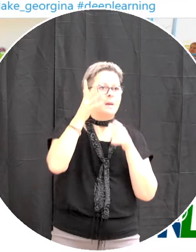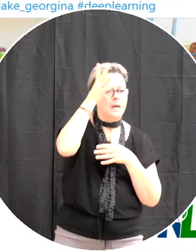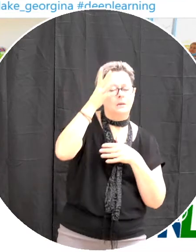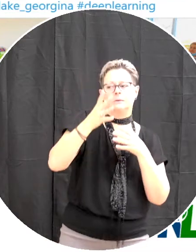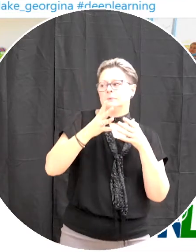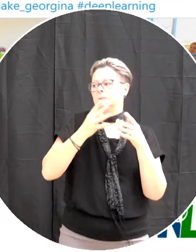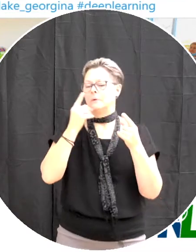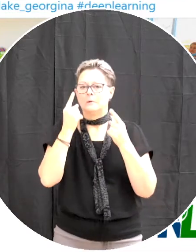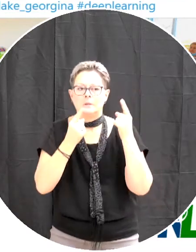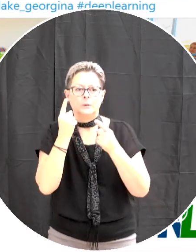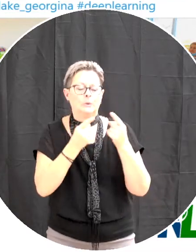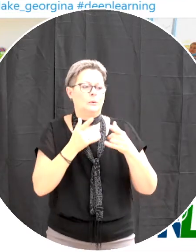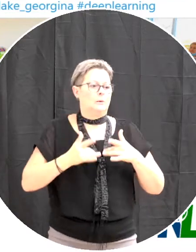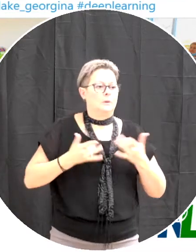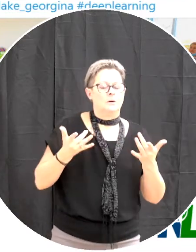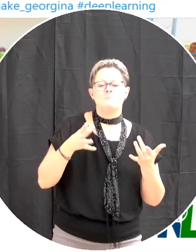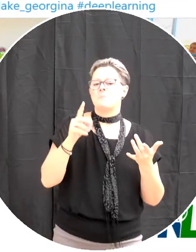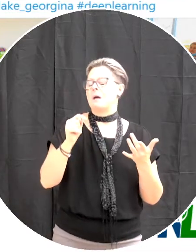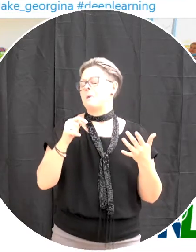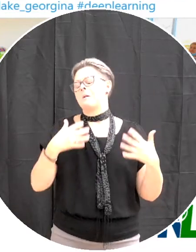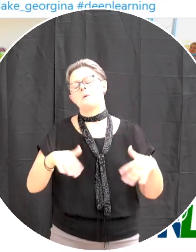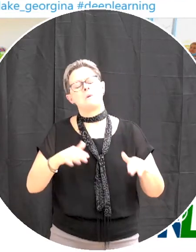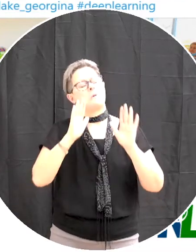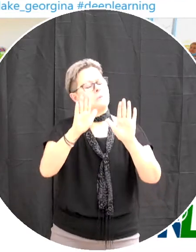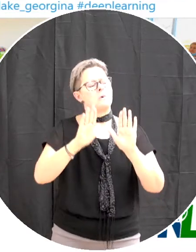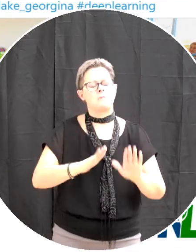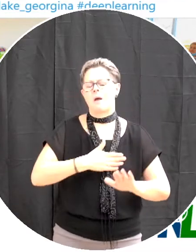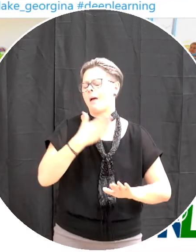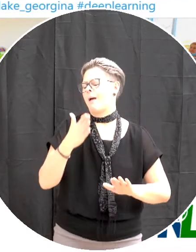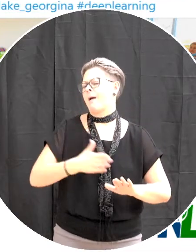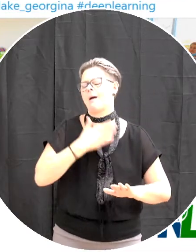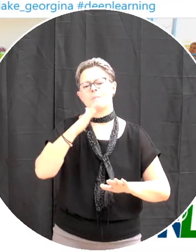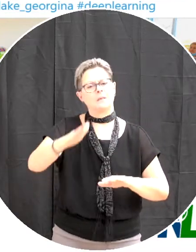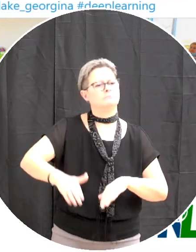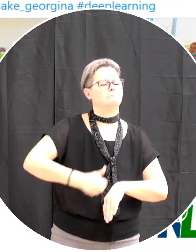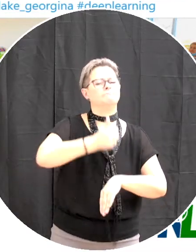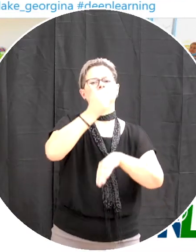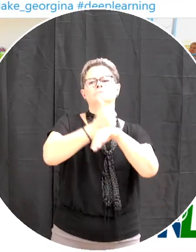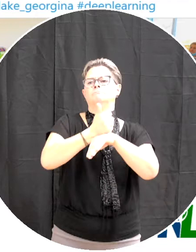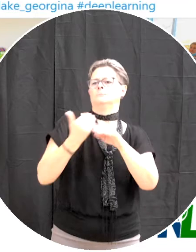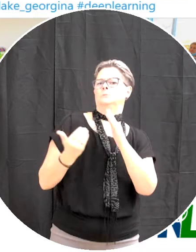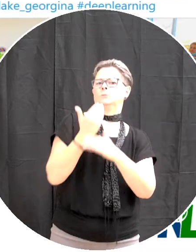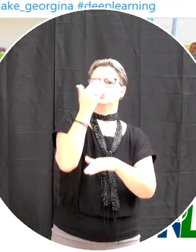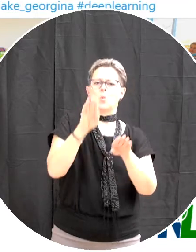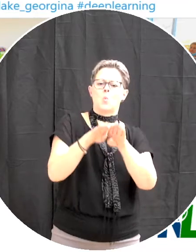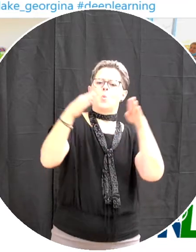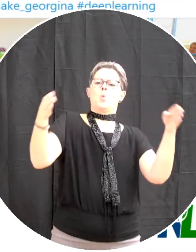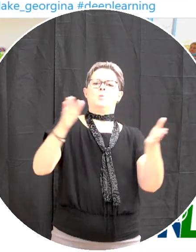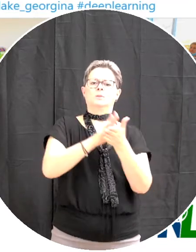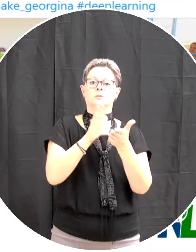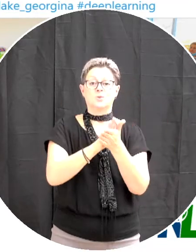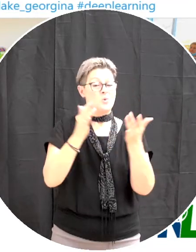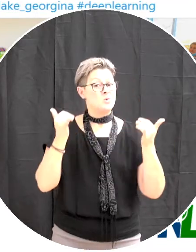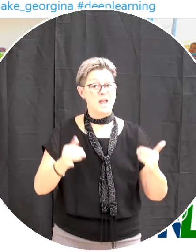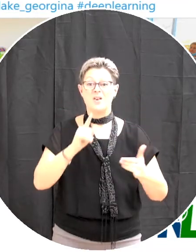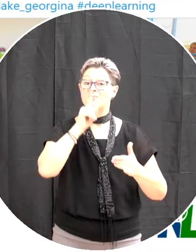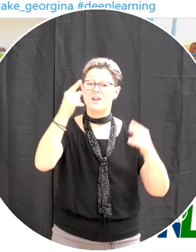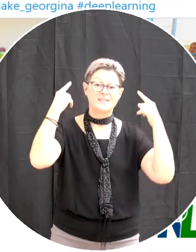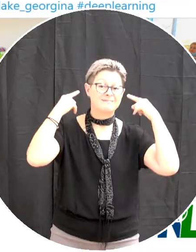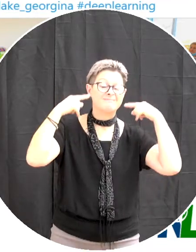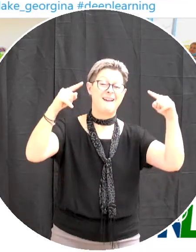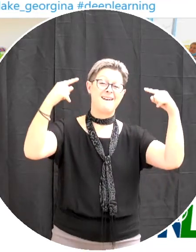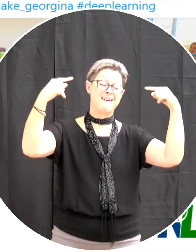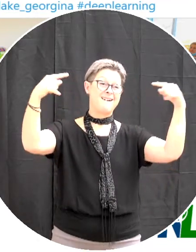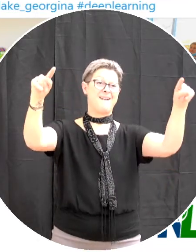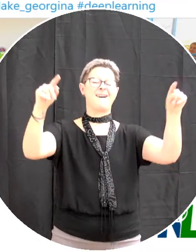And we're so delighted that we're able to start and launch and have a successful start to the school year. In fact, we're thriving. It was a